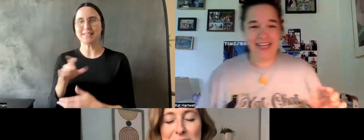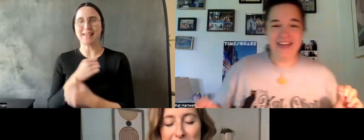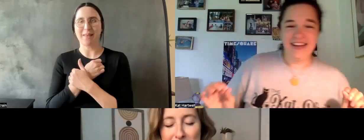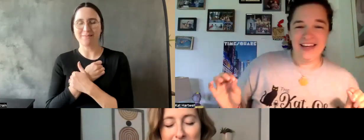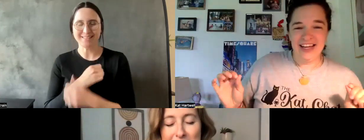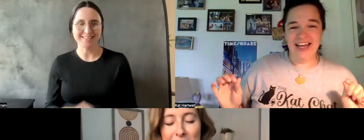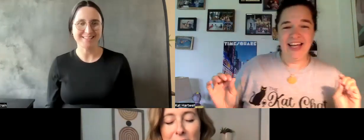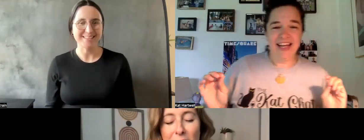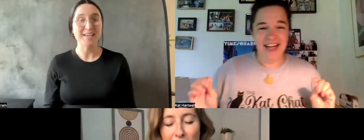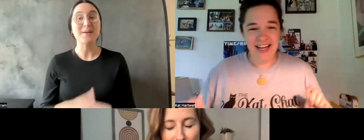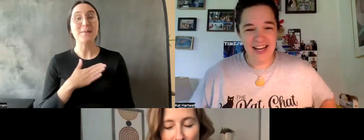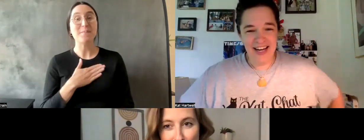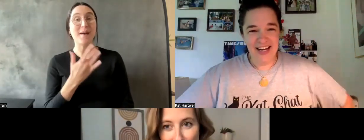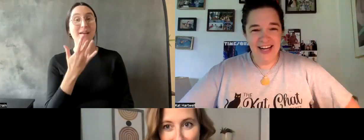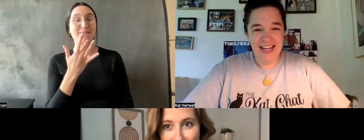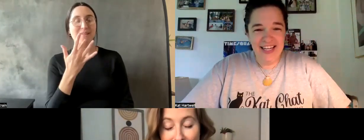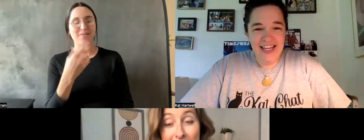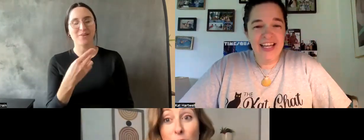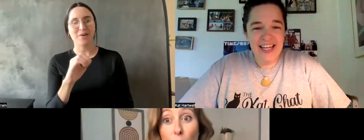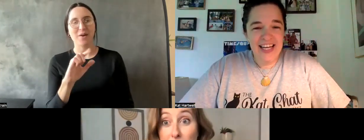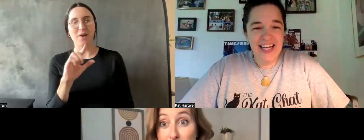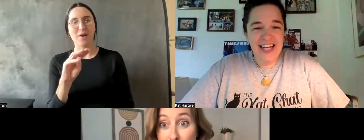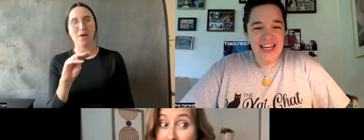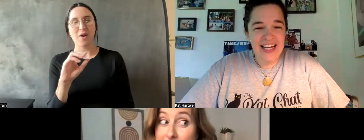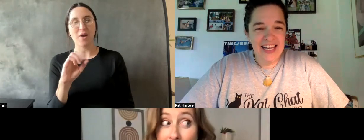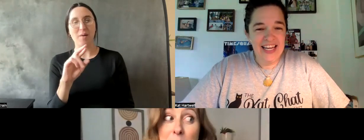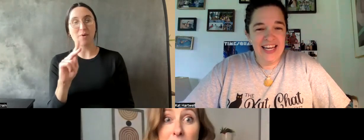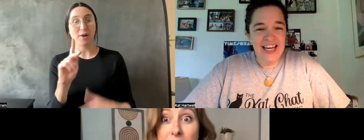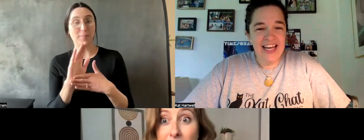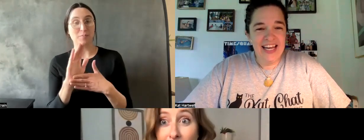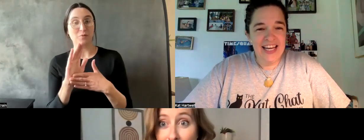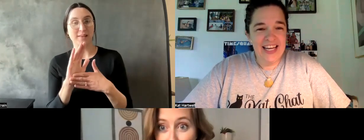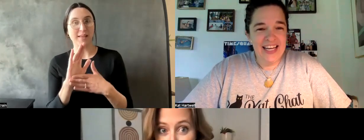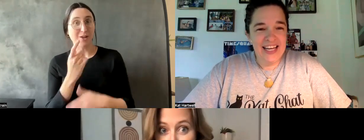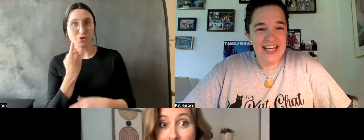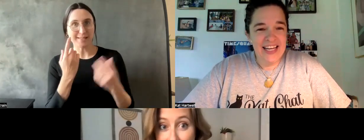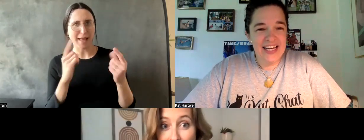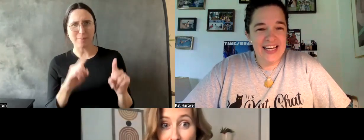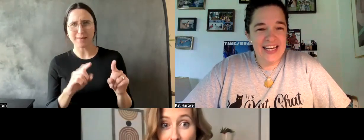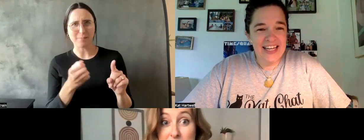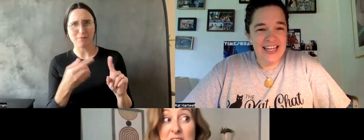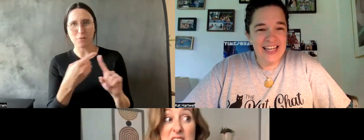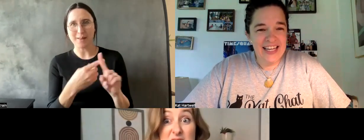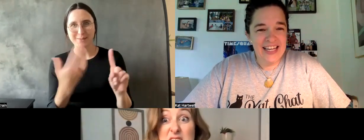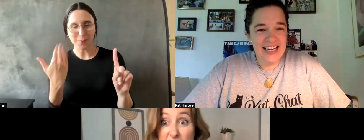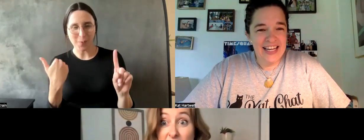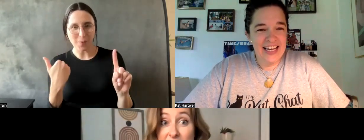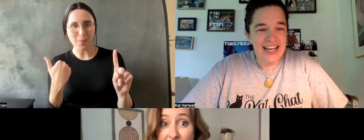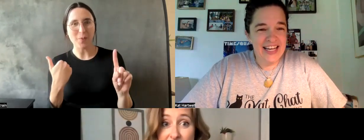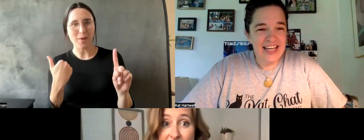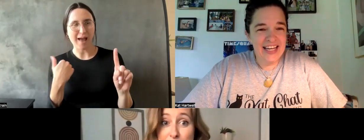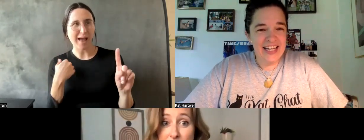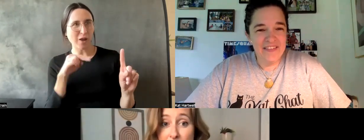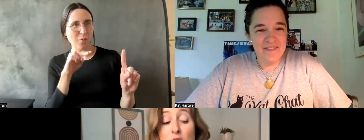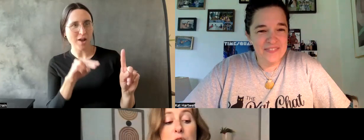my favorite Hallmark movie, and it only just happened like a few months ago. I was like, this is it.